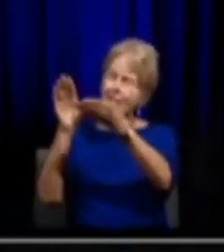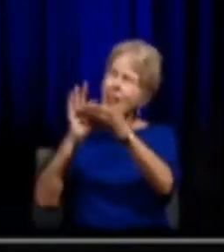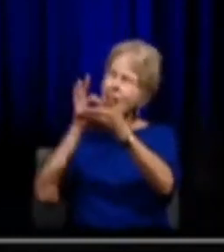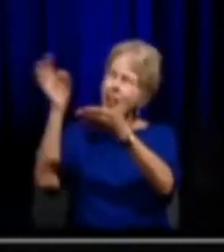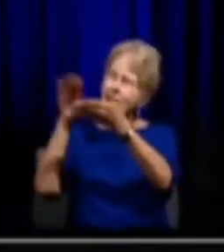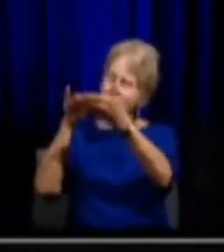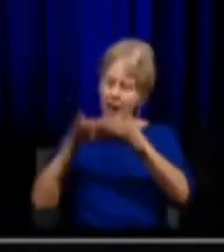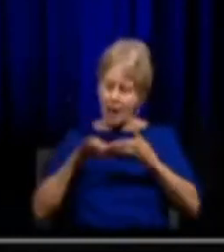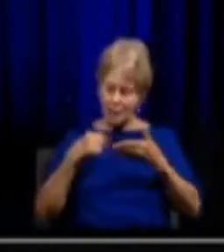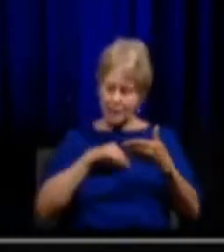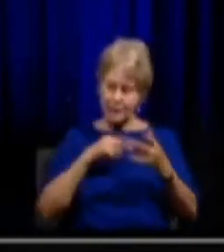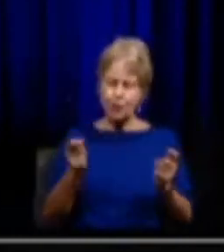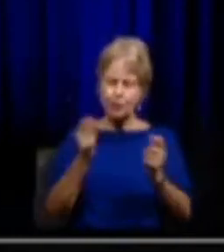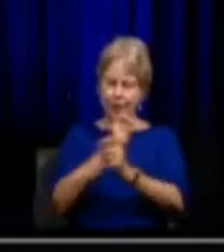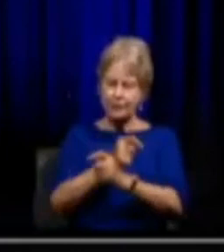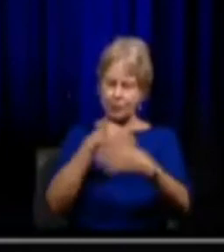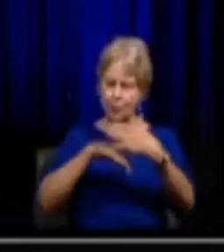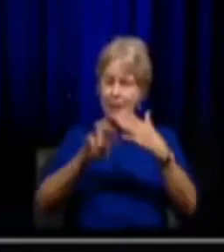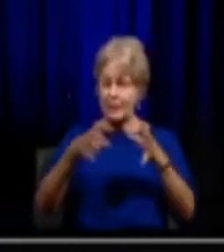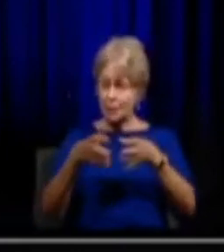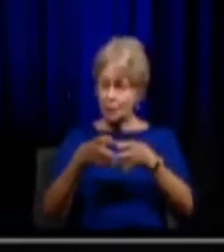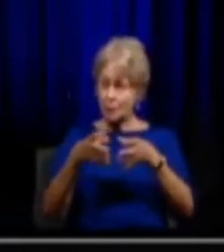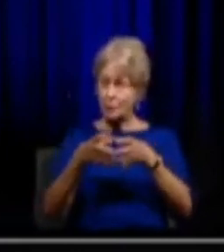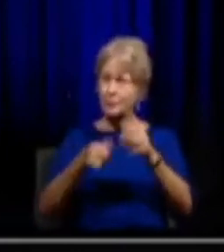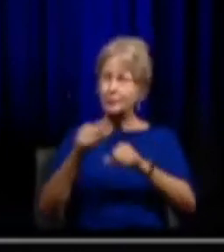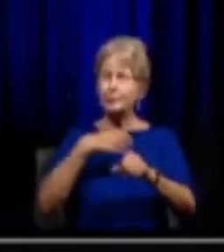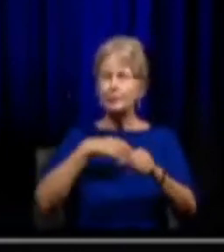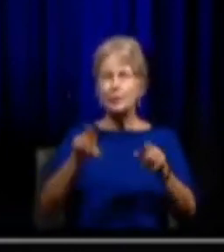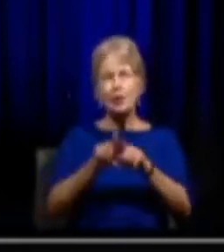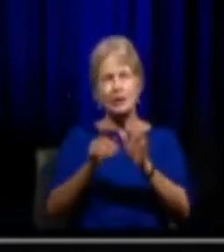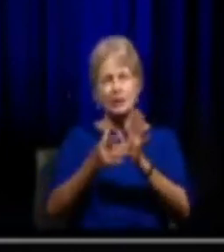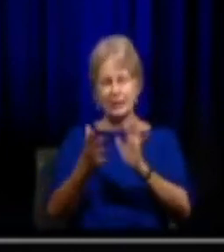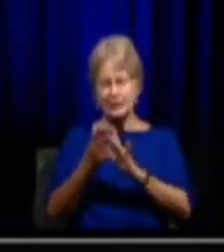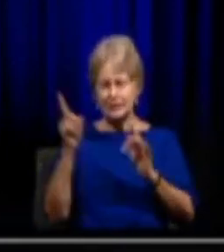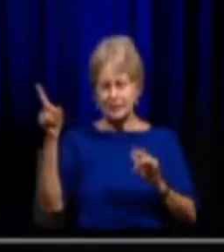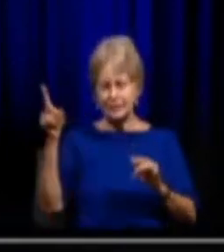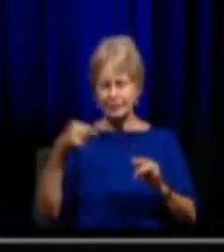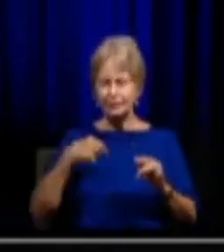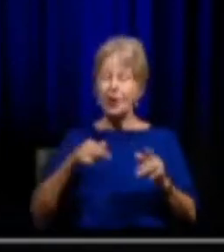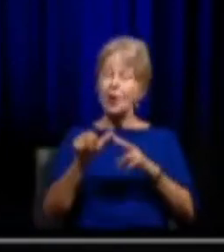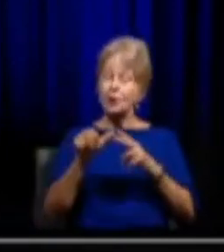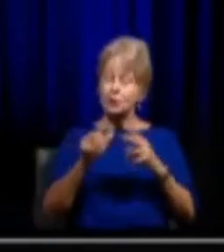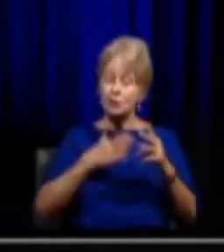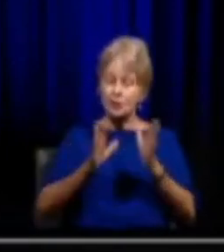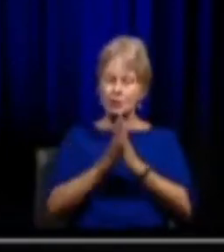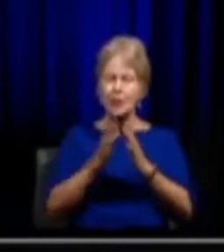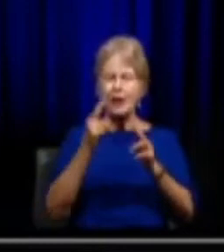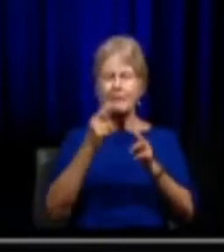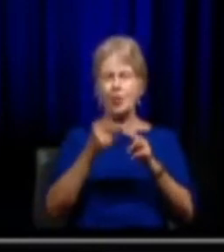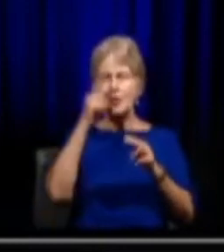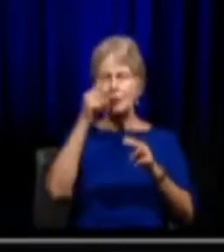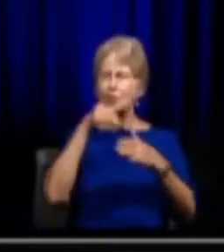we can become more like Jesus. And I also want to pray for those in our suburbs, our town, even in this place right